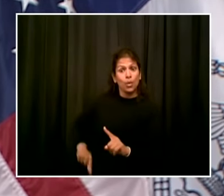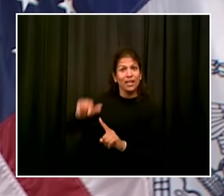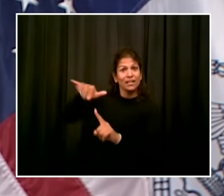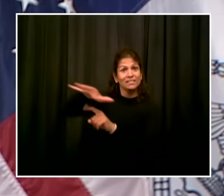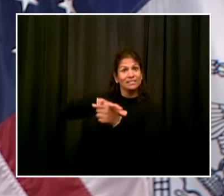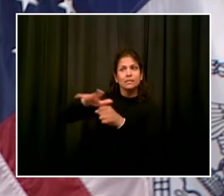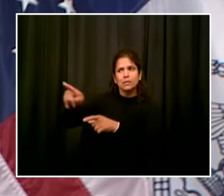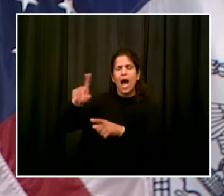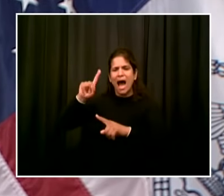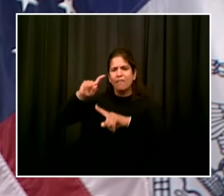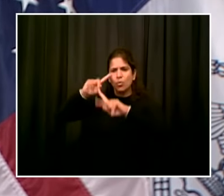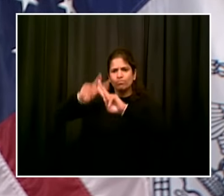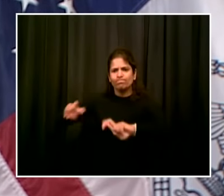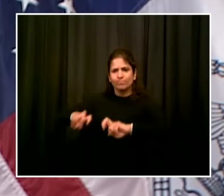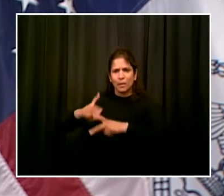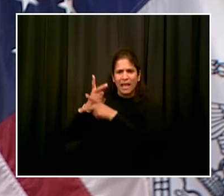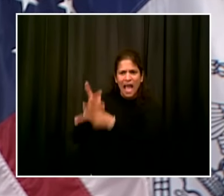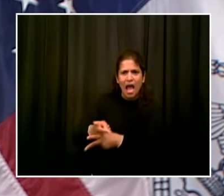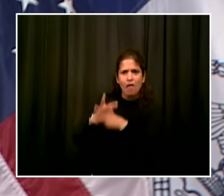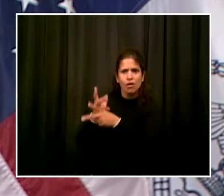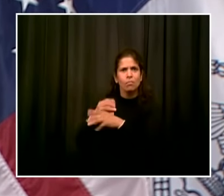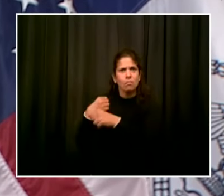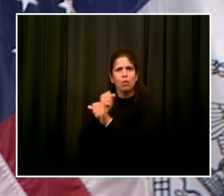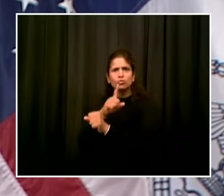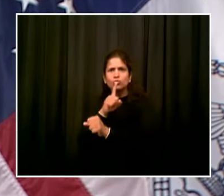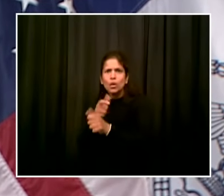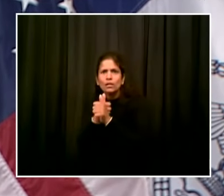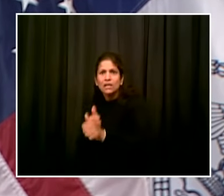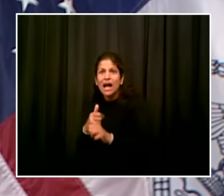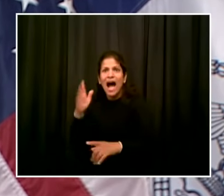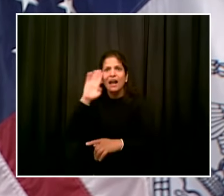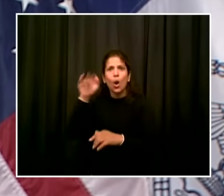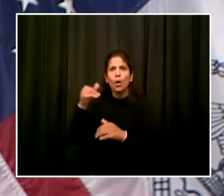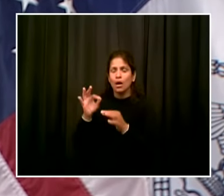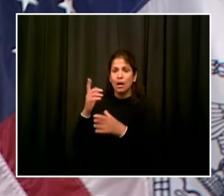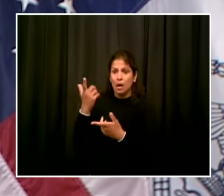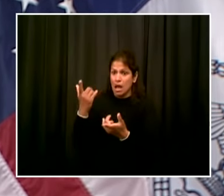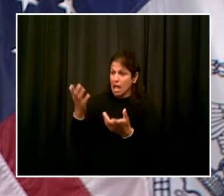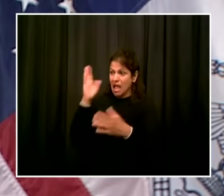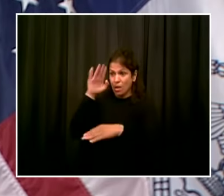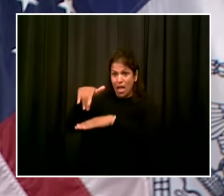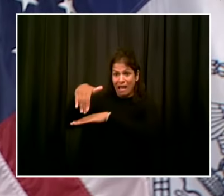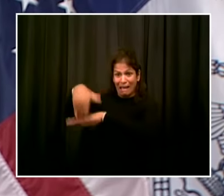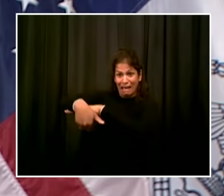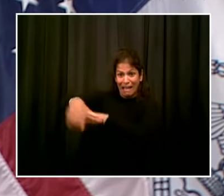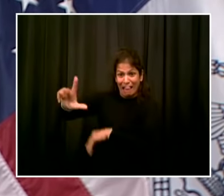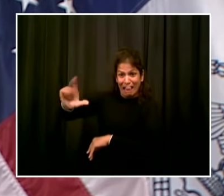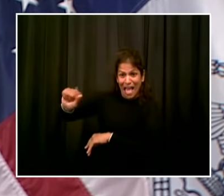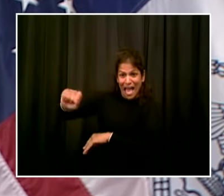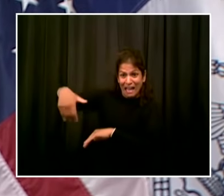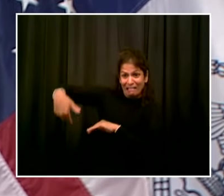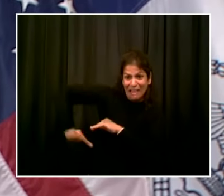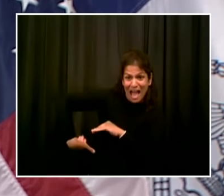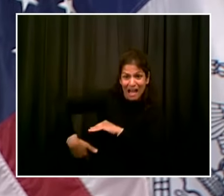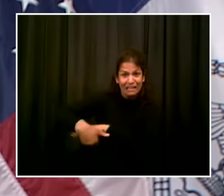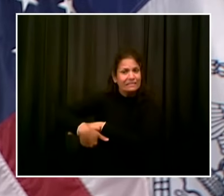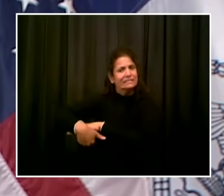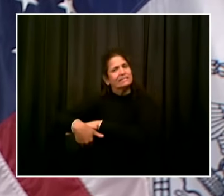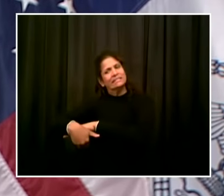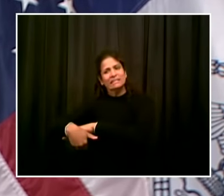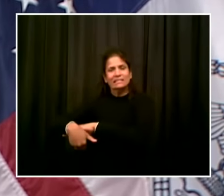but did not recognize that it was so late at night when some of these problems were occurring. But again, one restaurant has been shut